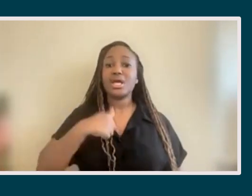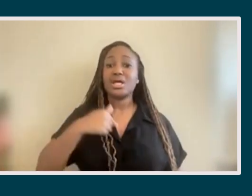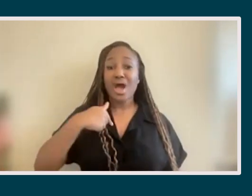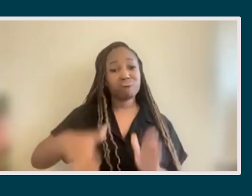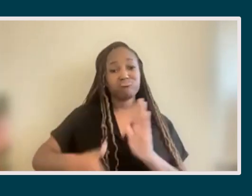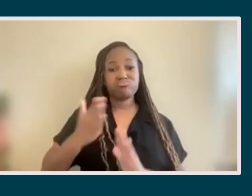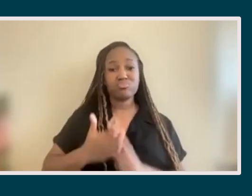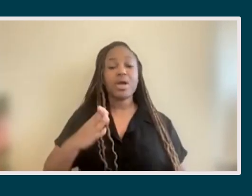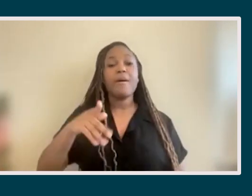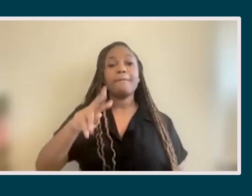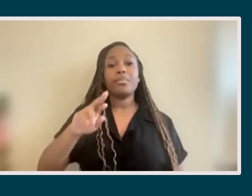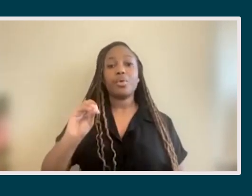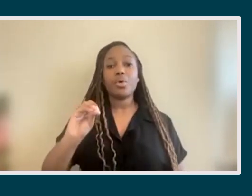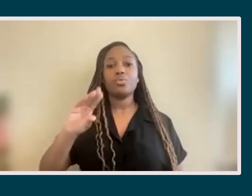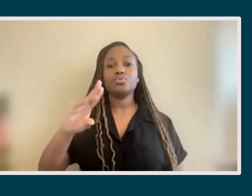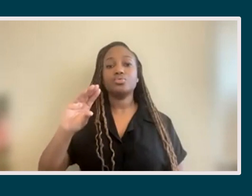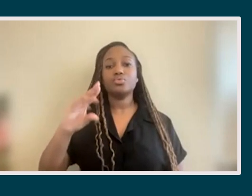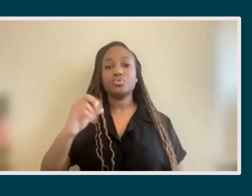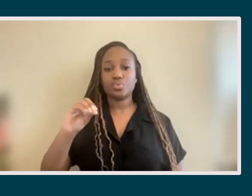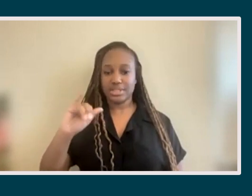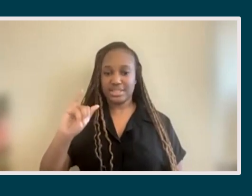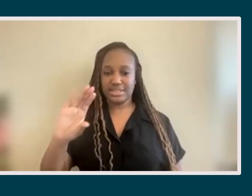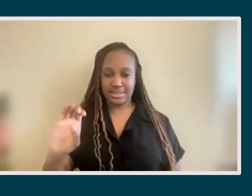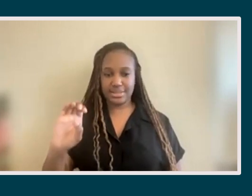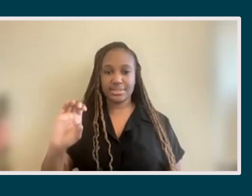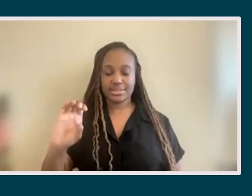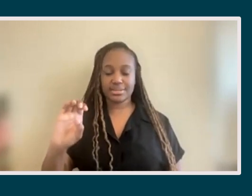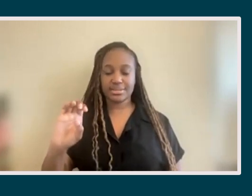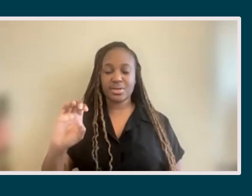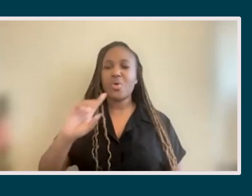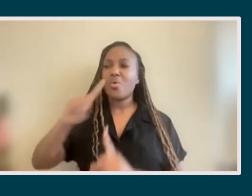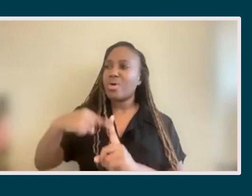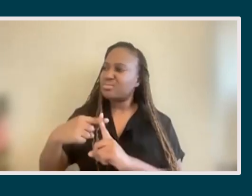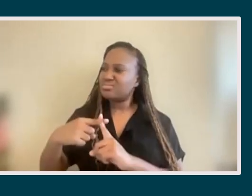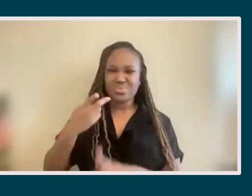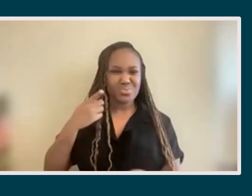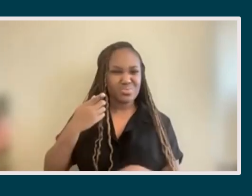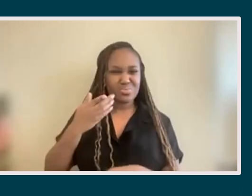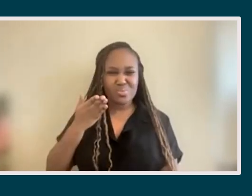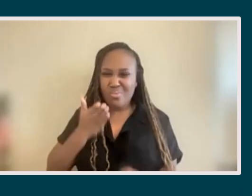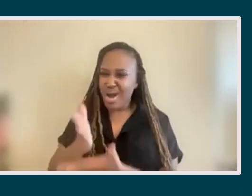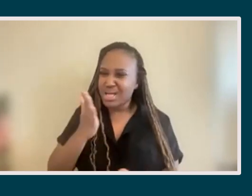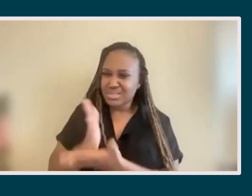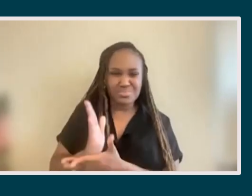that right was under attack. And I thought we did those things. We held a